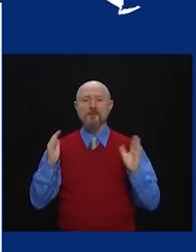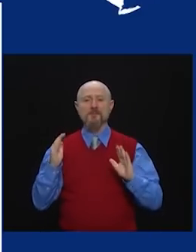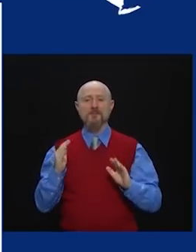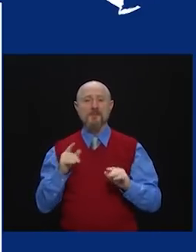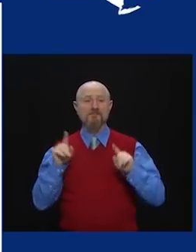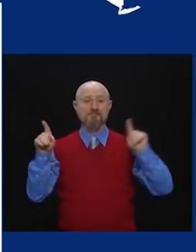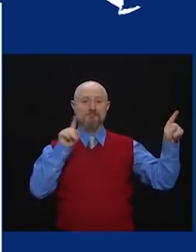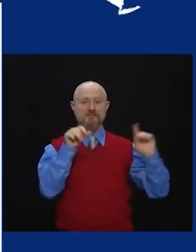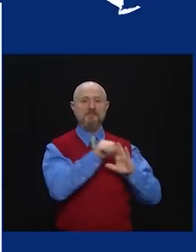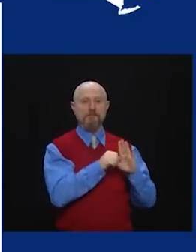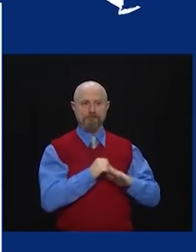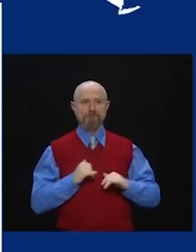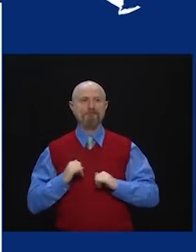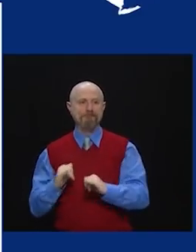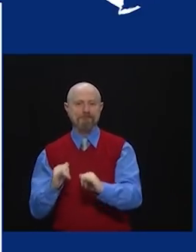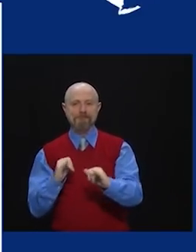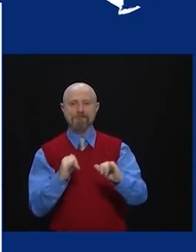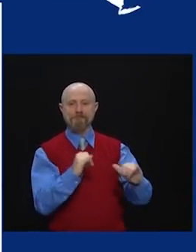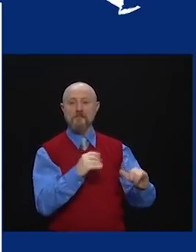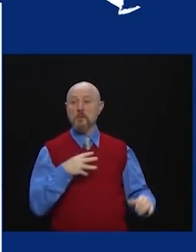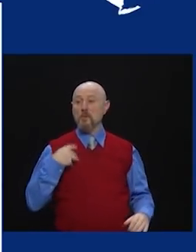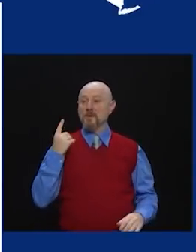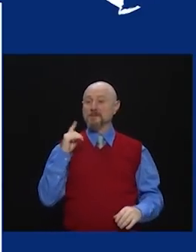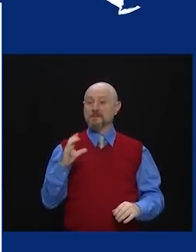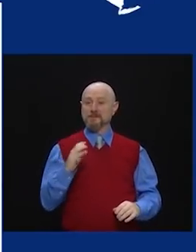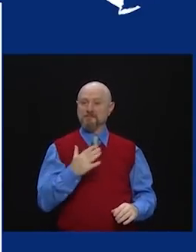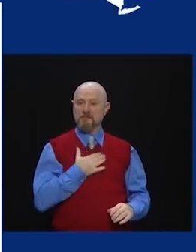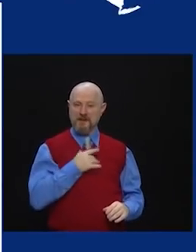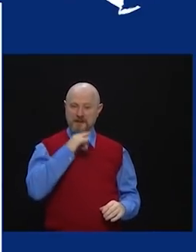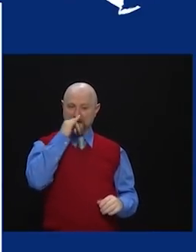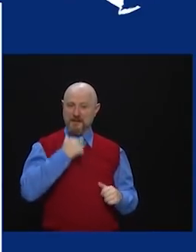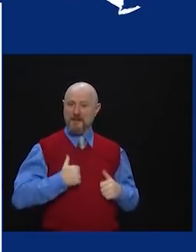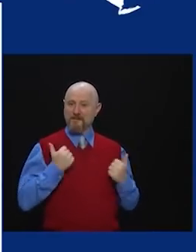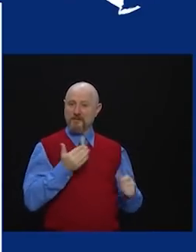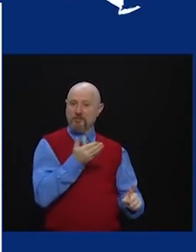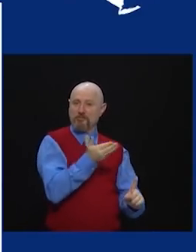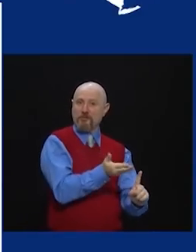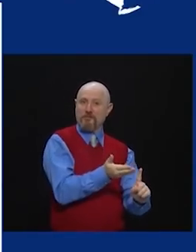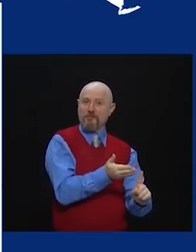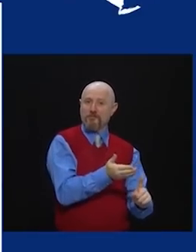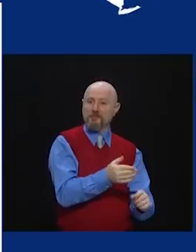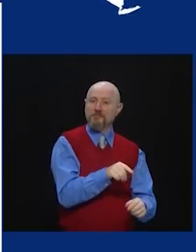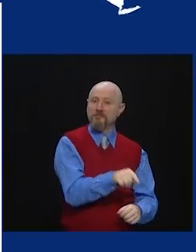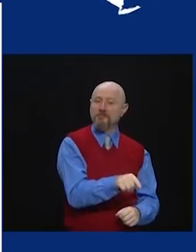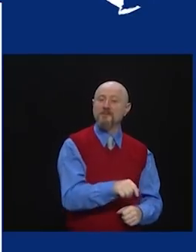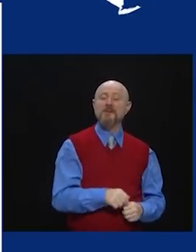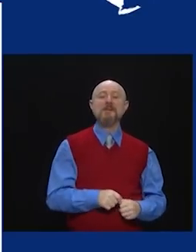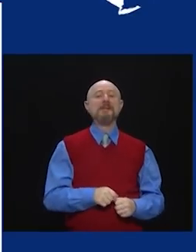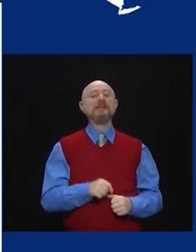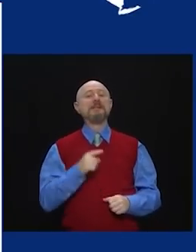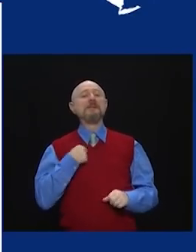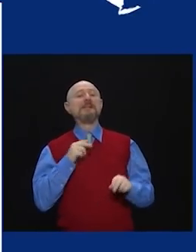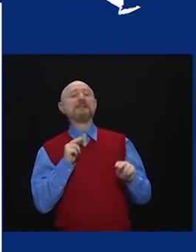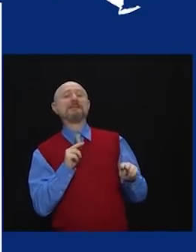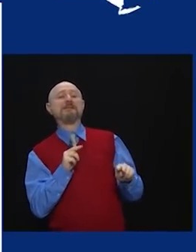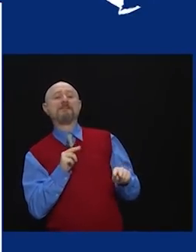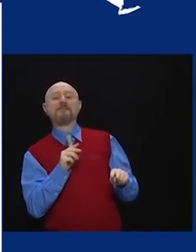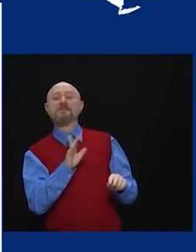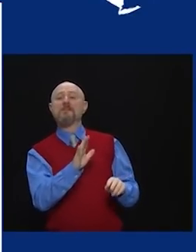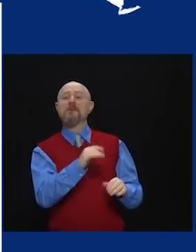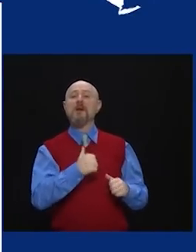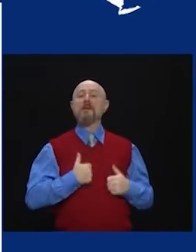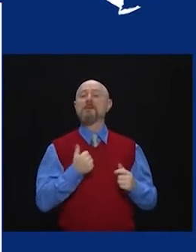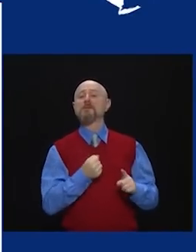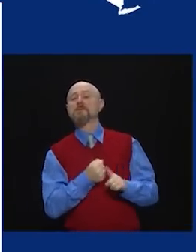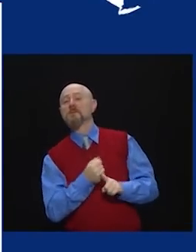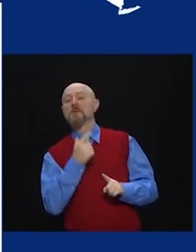Washington, D.C., where my children live, and are always conscious of the impact of this on their lives, and I hear what's going on in D.C. all the time.